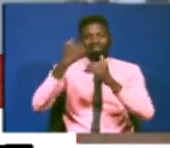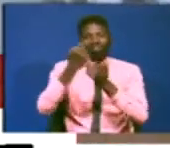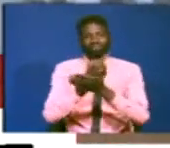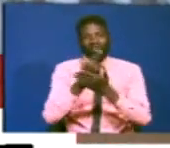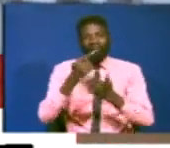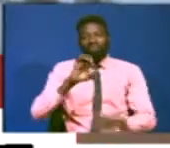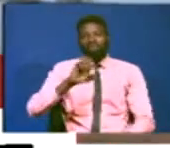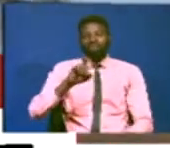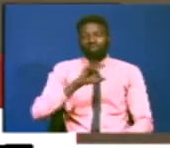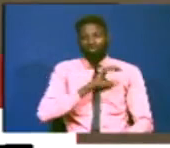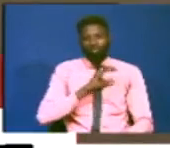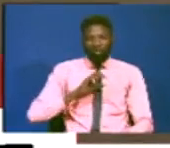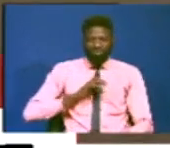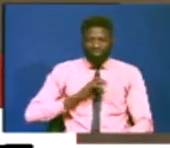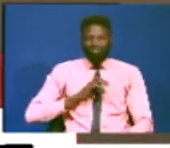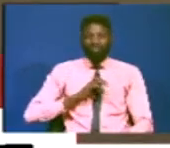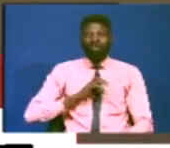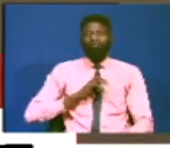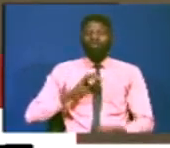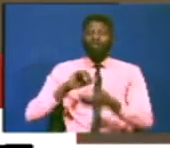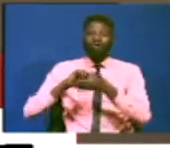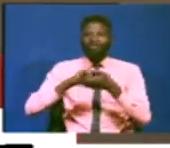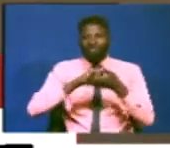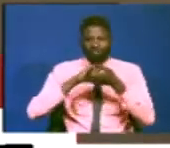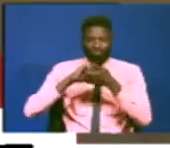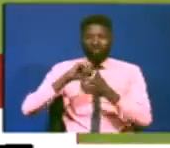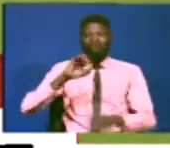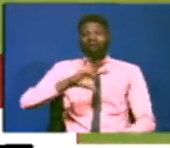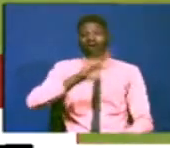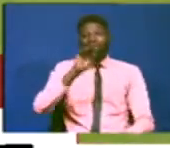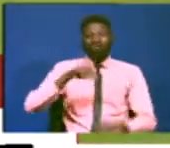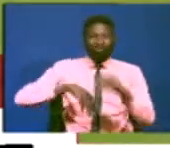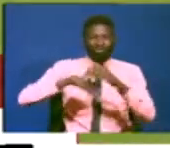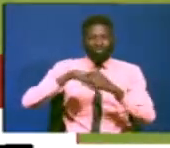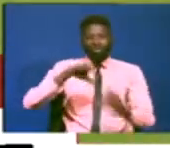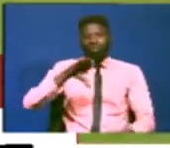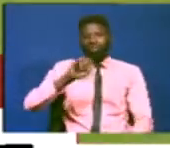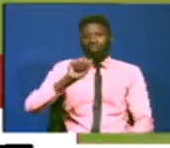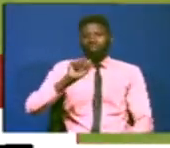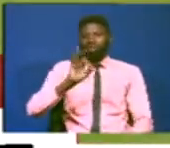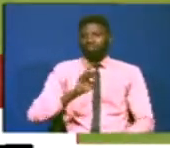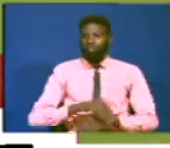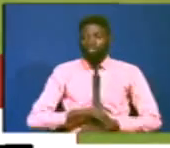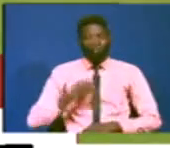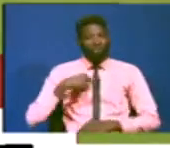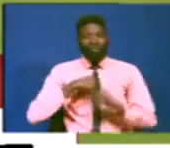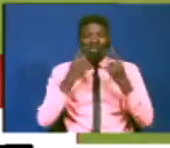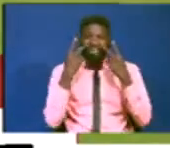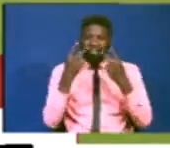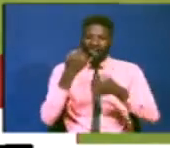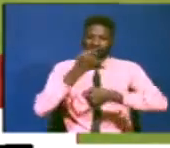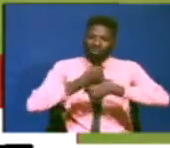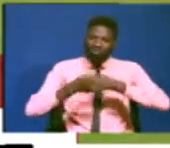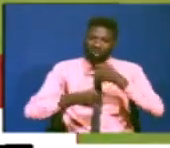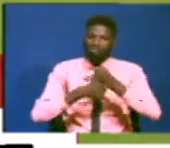Confederation of African Football, CAF. We've seen the infrastructure and also the playing surface. It is ahead of the game, and for sure it